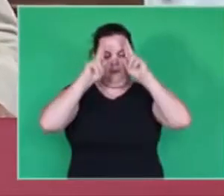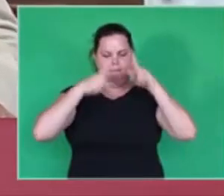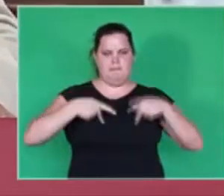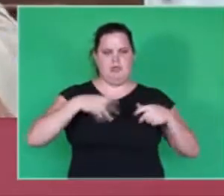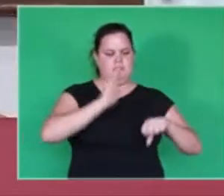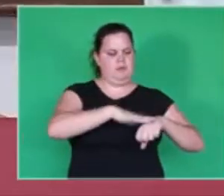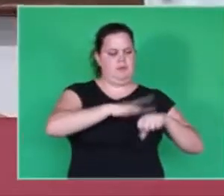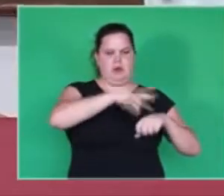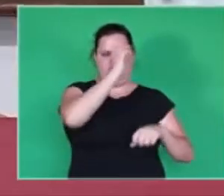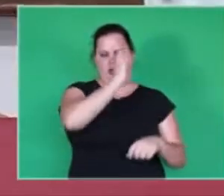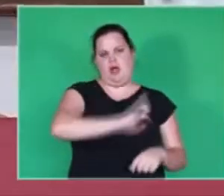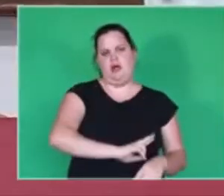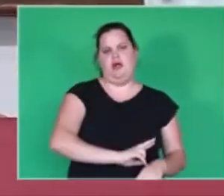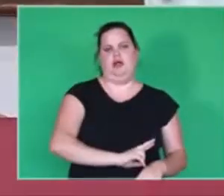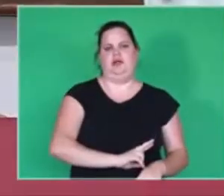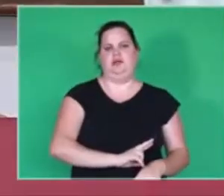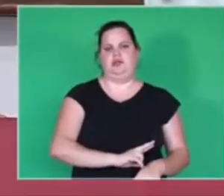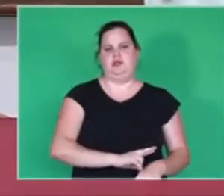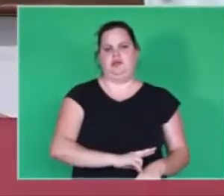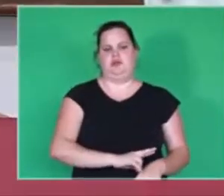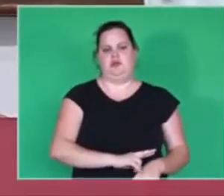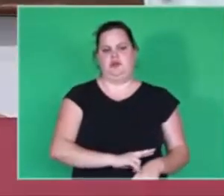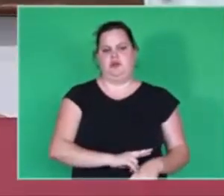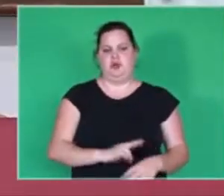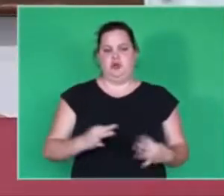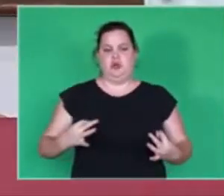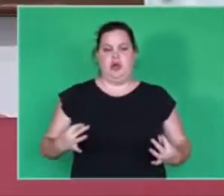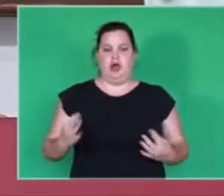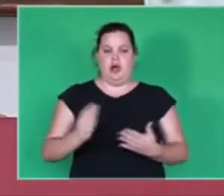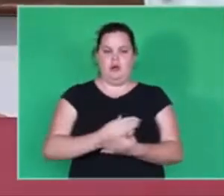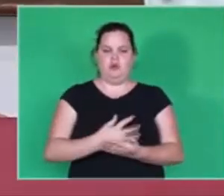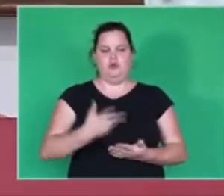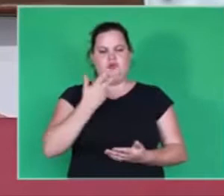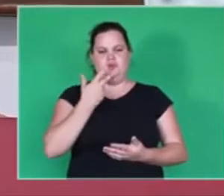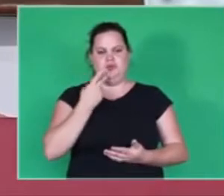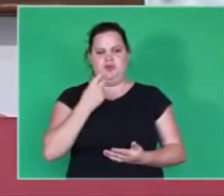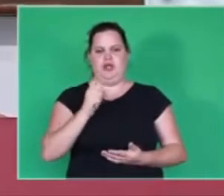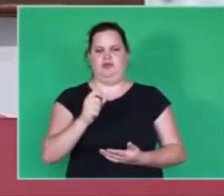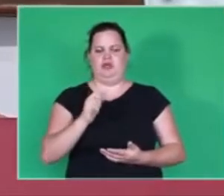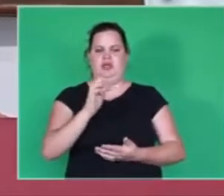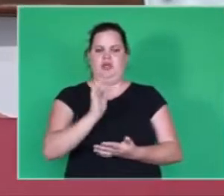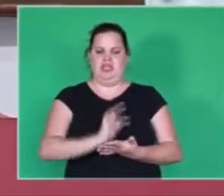it was natural theology. It